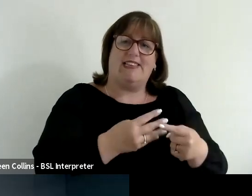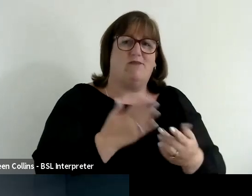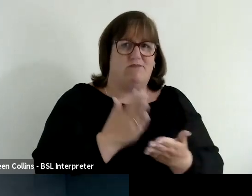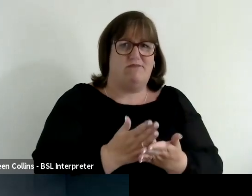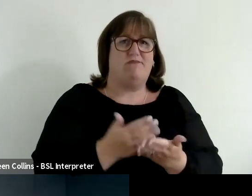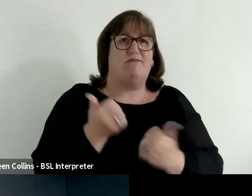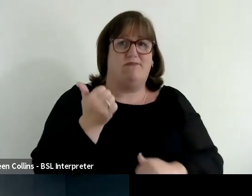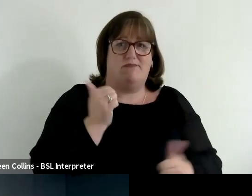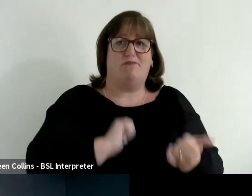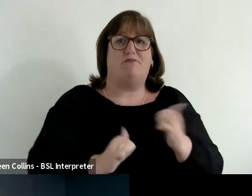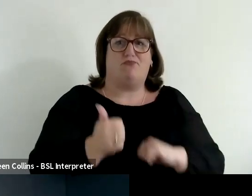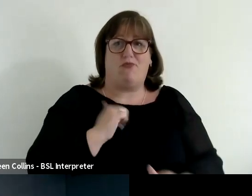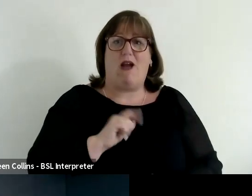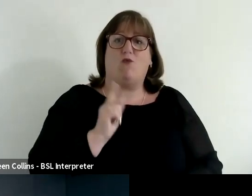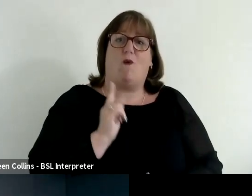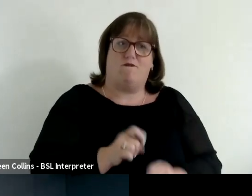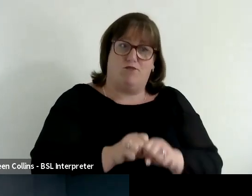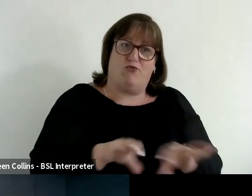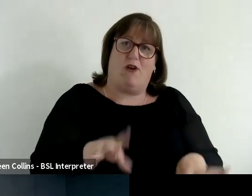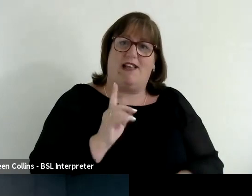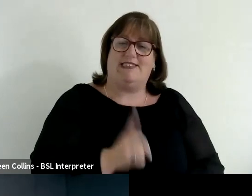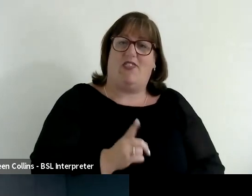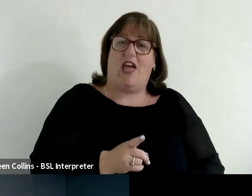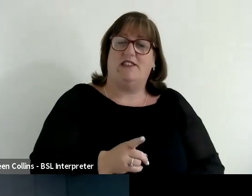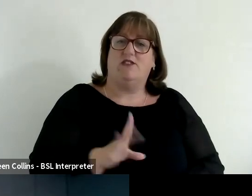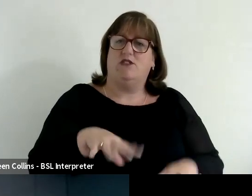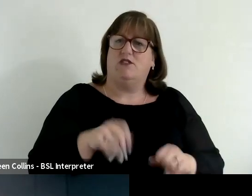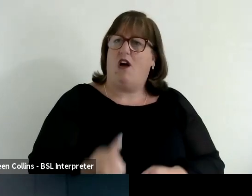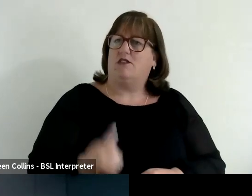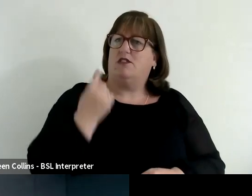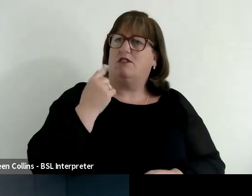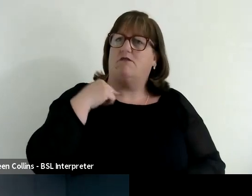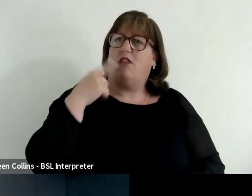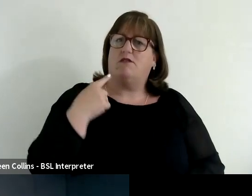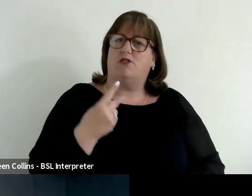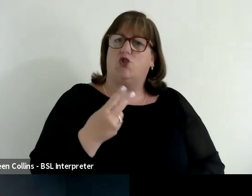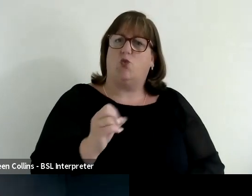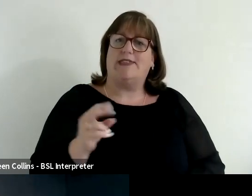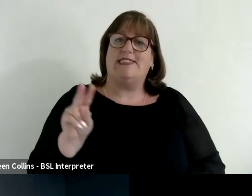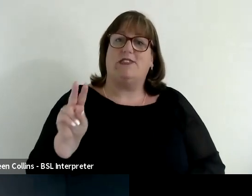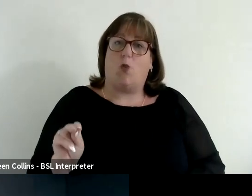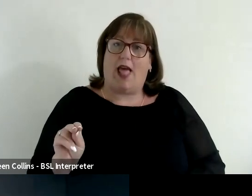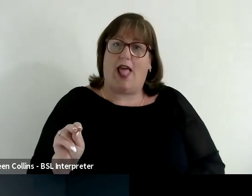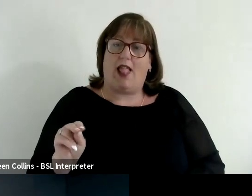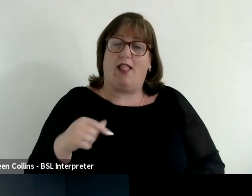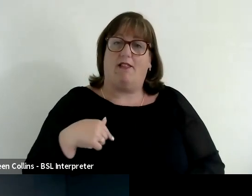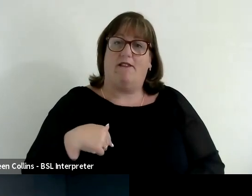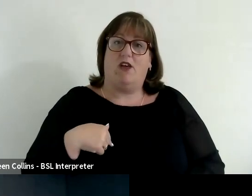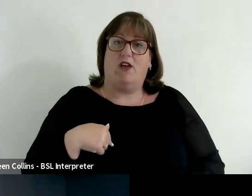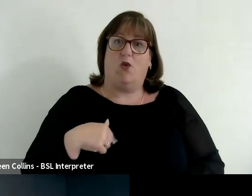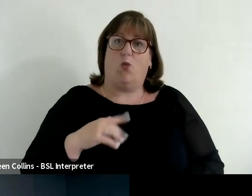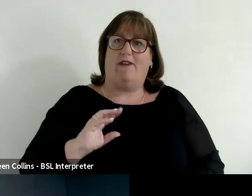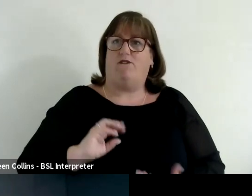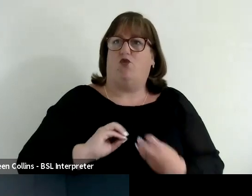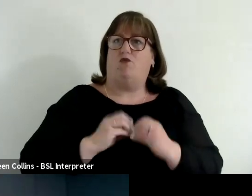the Paralympics in London 2012, I think we've created a platform for disabled